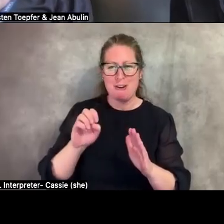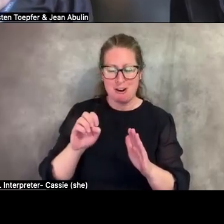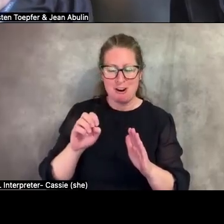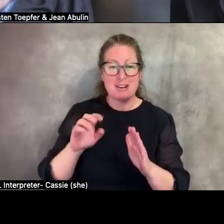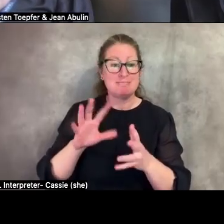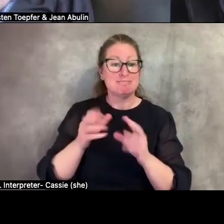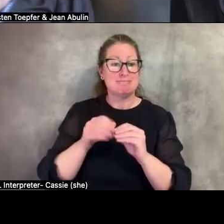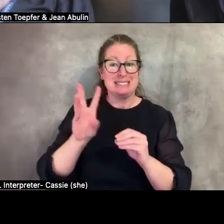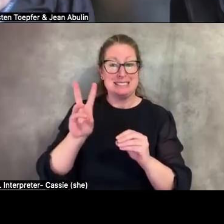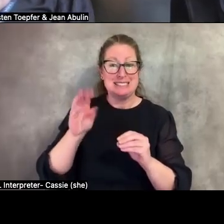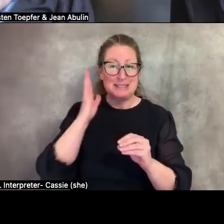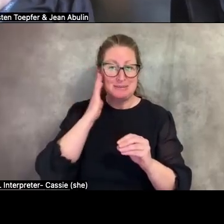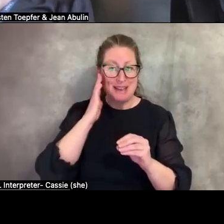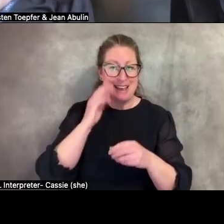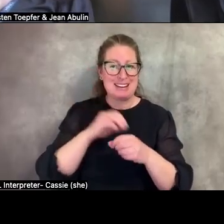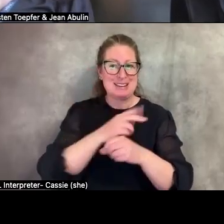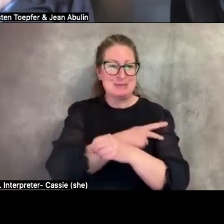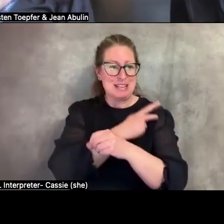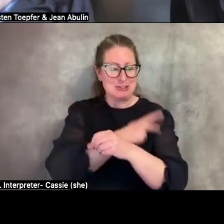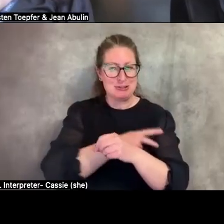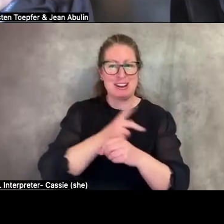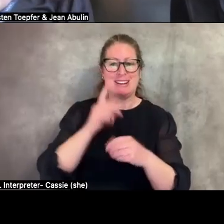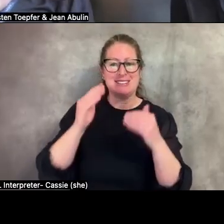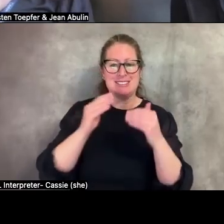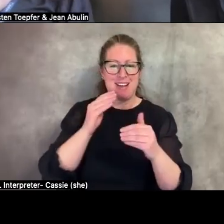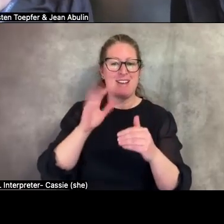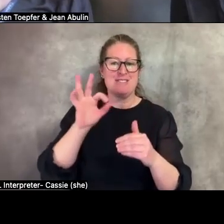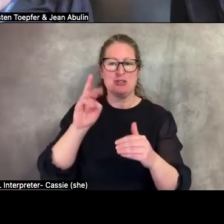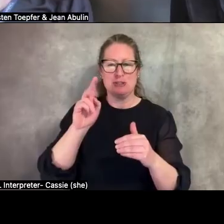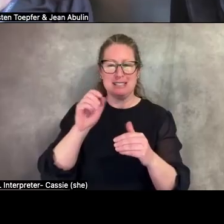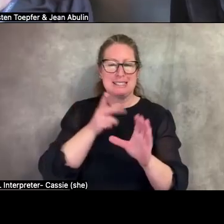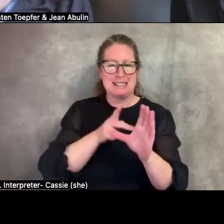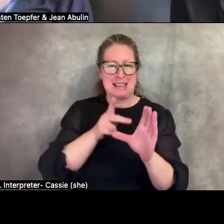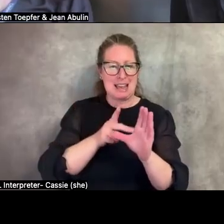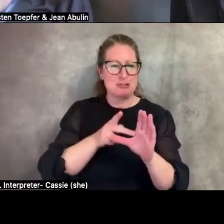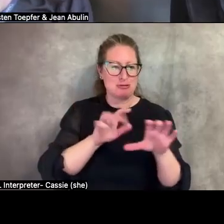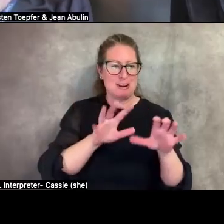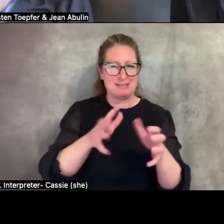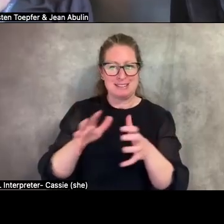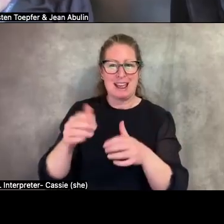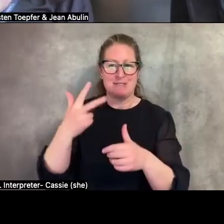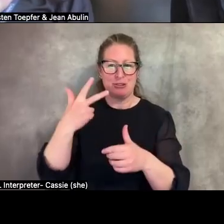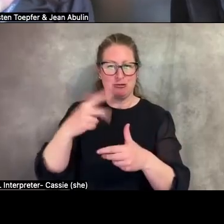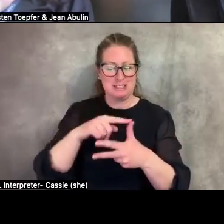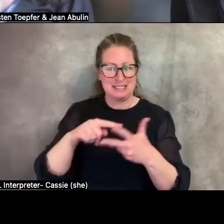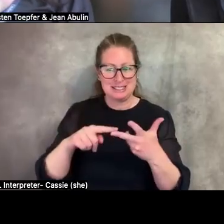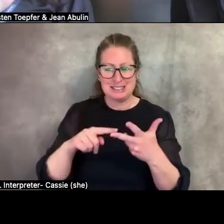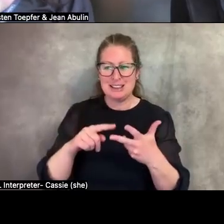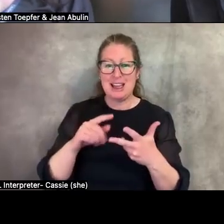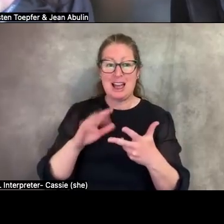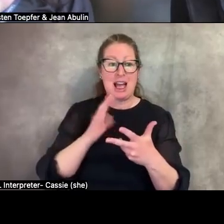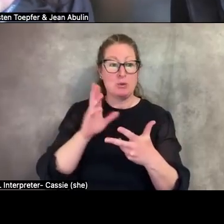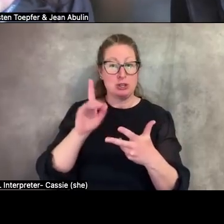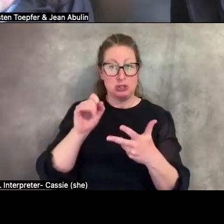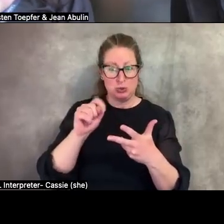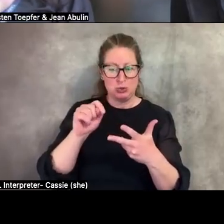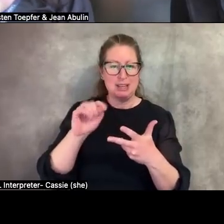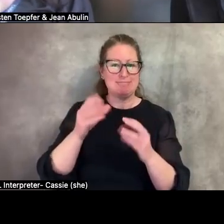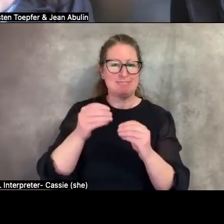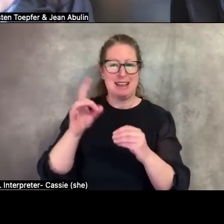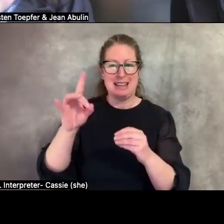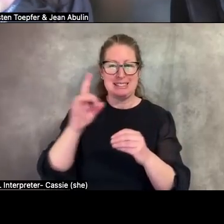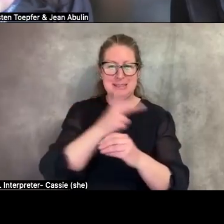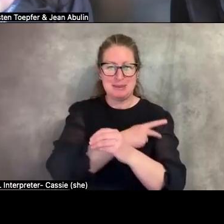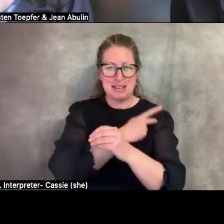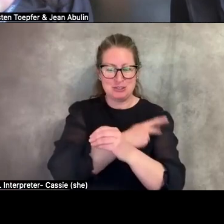60-bed inpatient adult forensic psychiatric facility comprised of 3 units. Our unit that we work on has 18 patients. Most of our